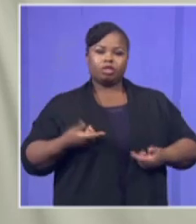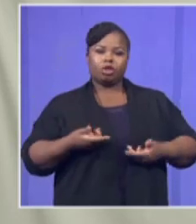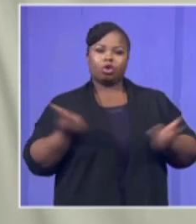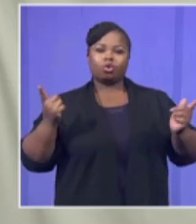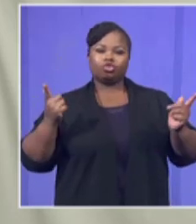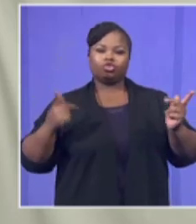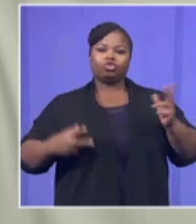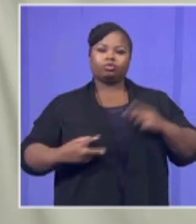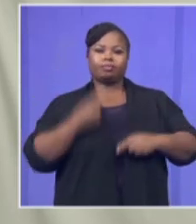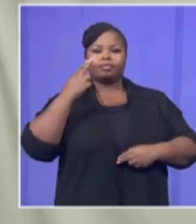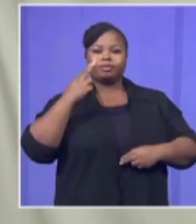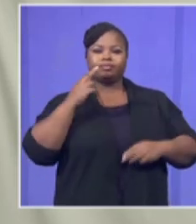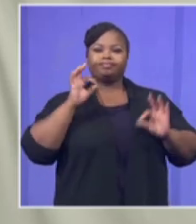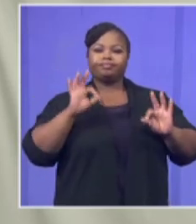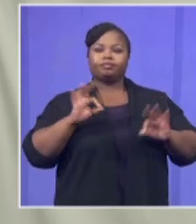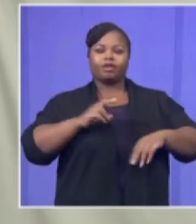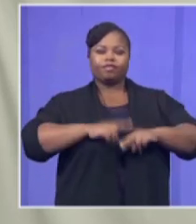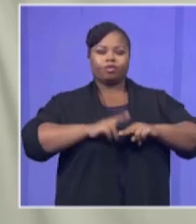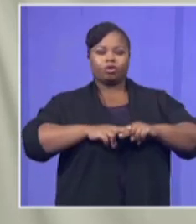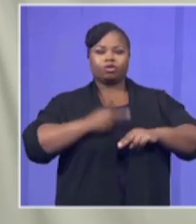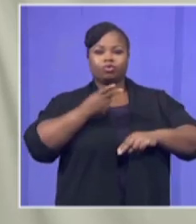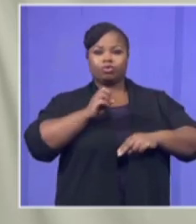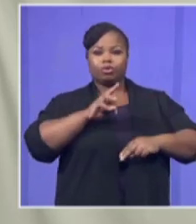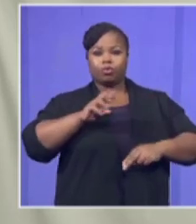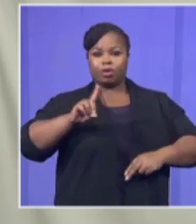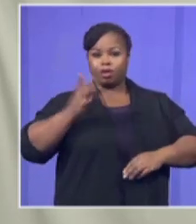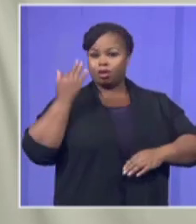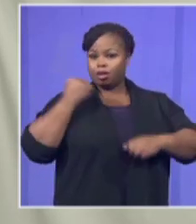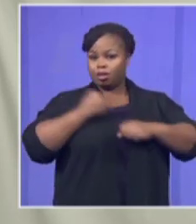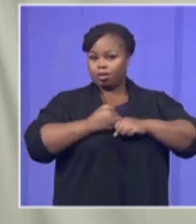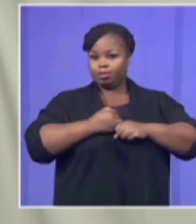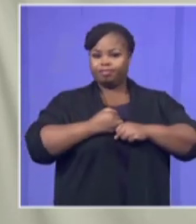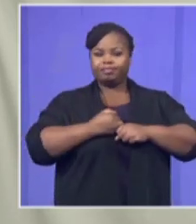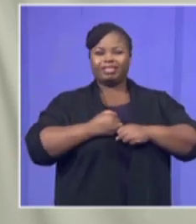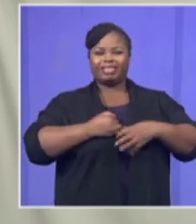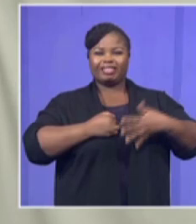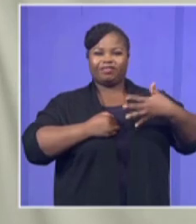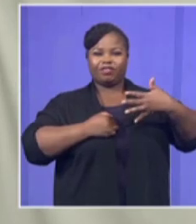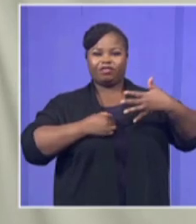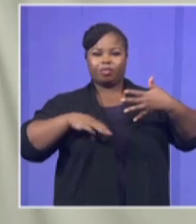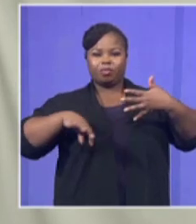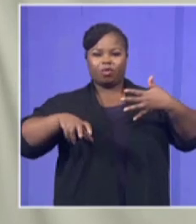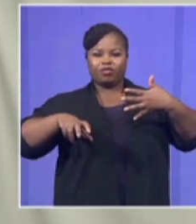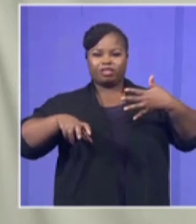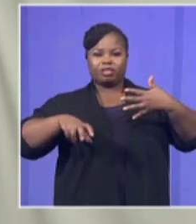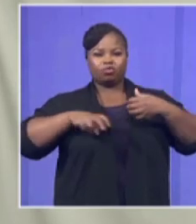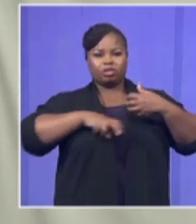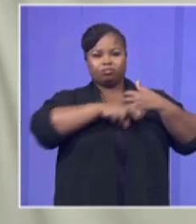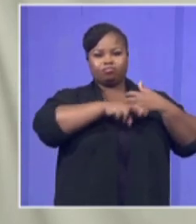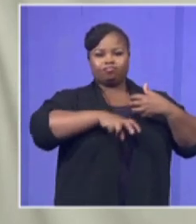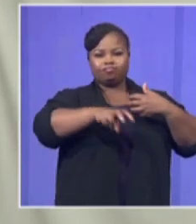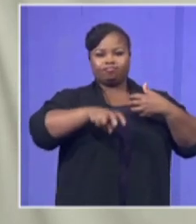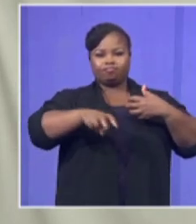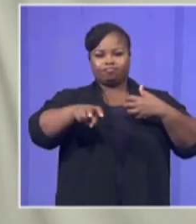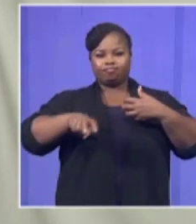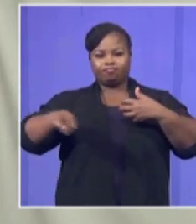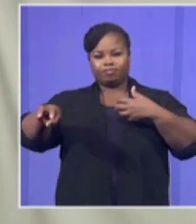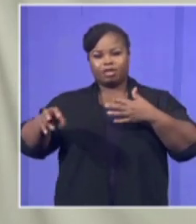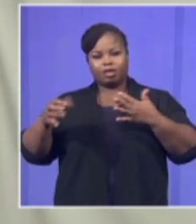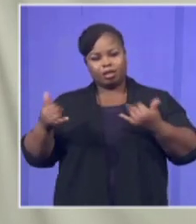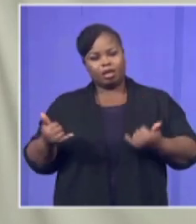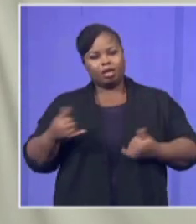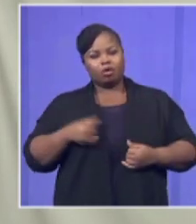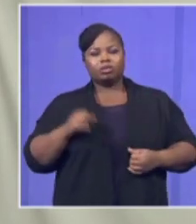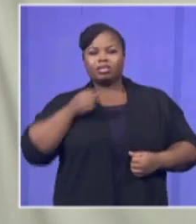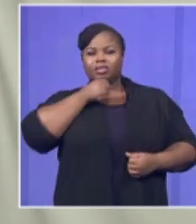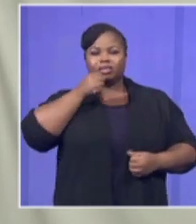officially in February 2021. And this is the 5th province that we are doing, where we're bringing the artists and